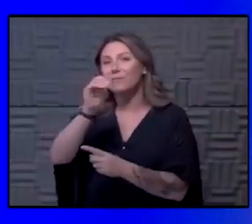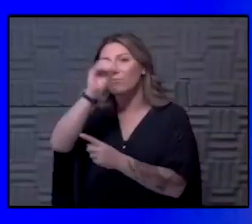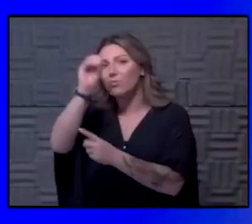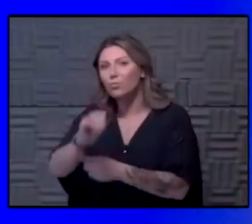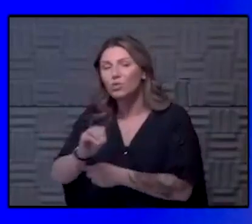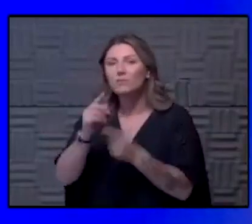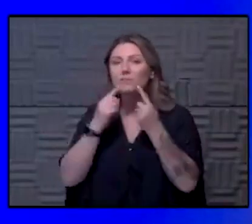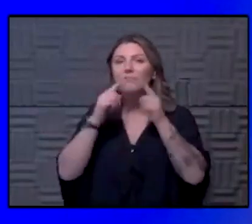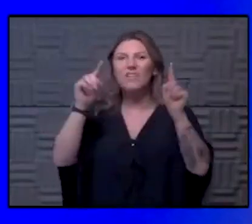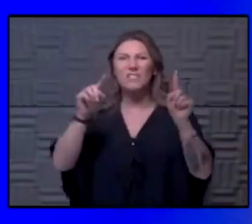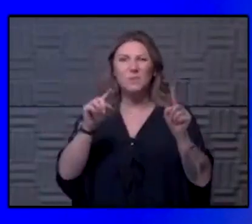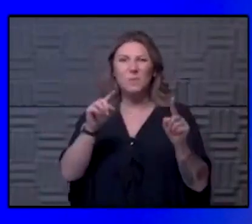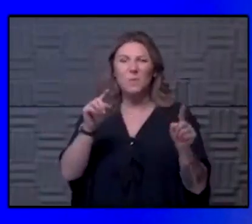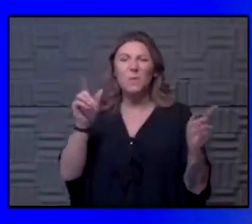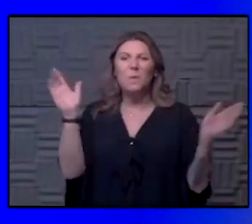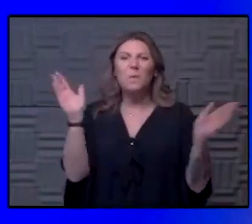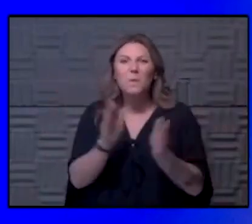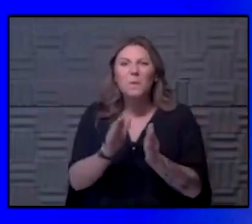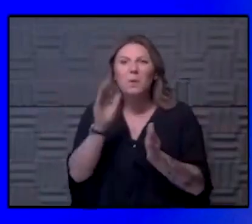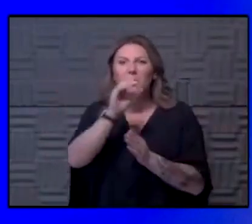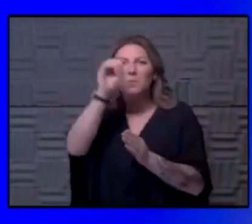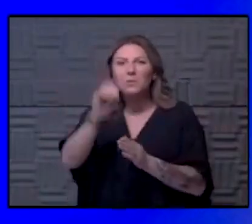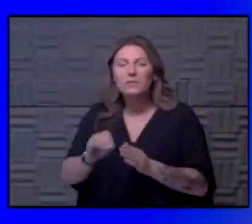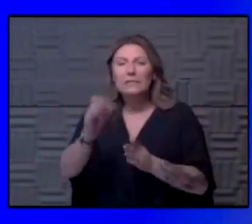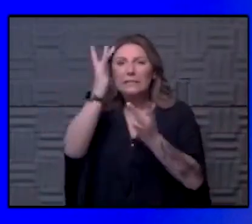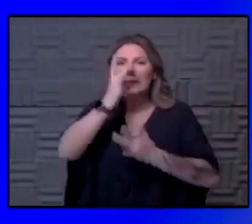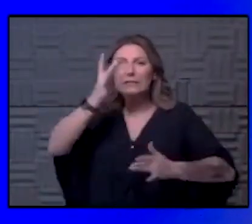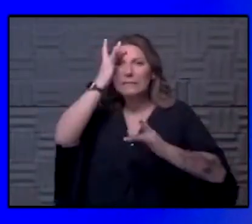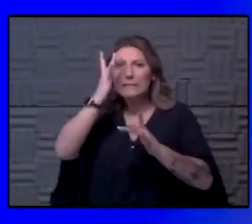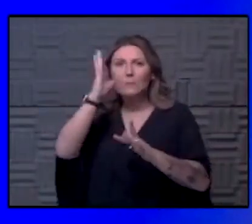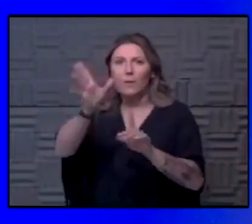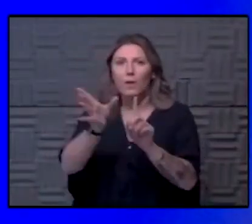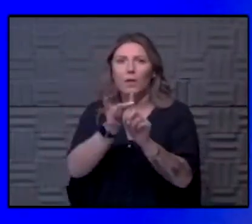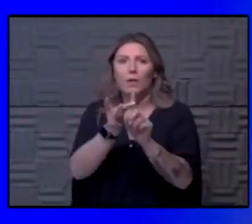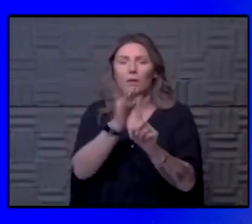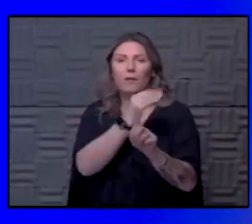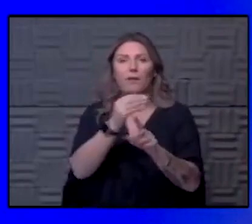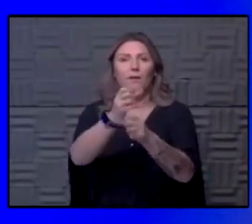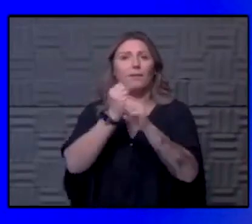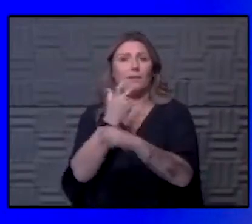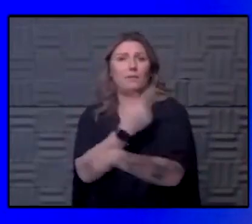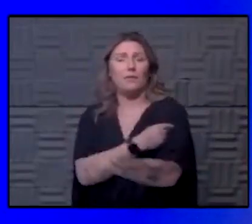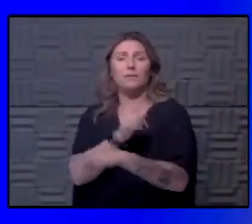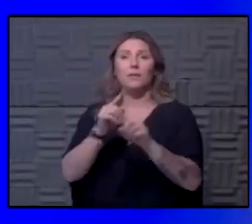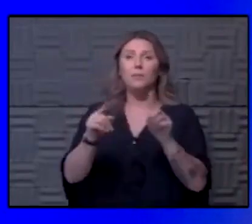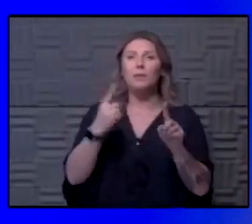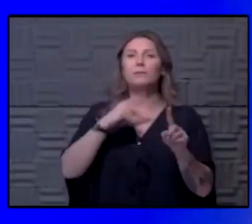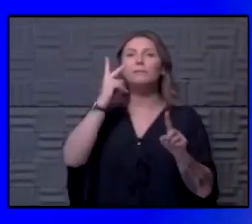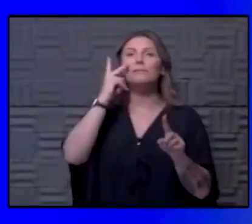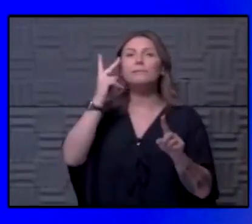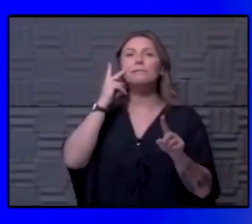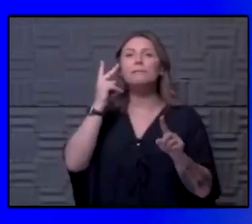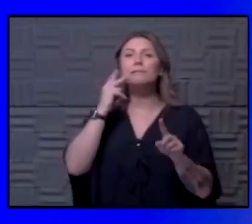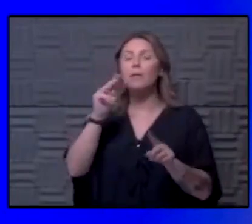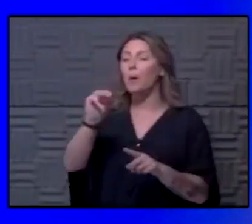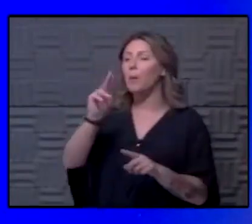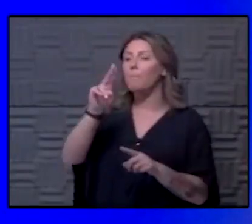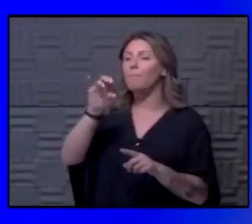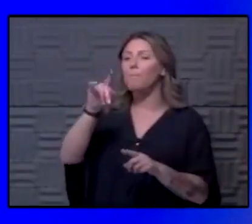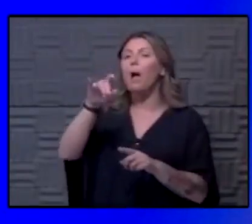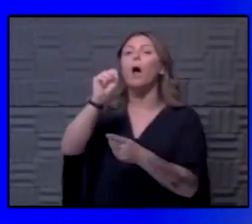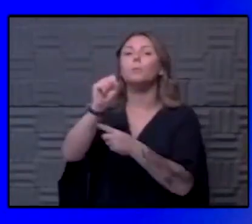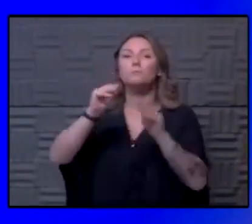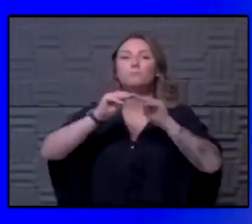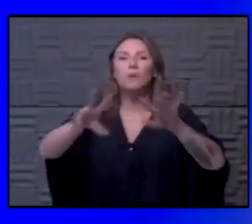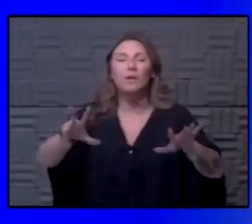you have a small percentage of people who still get disease, even though they got the vaccine. And we've seen that, especially during some of the mumps outbreaks that we've seen that have been going